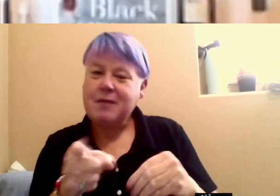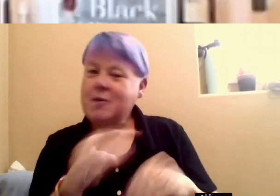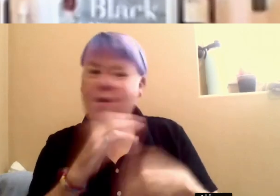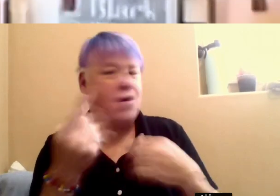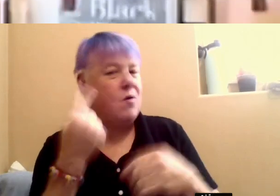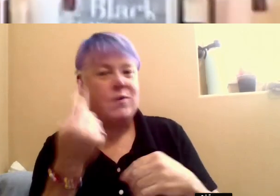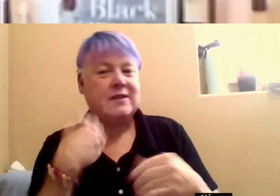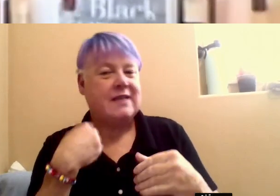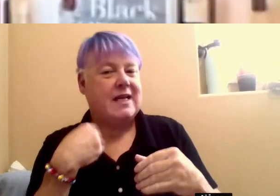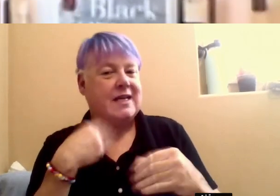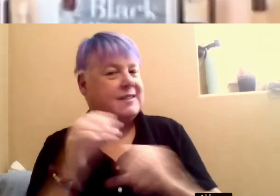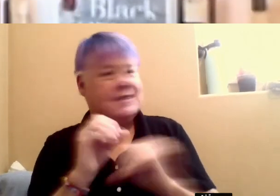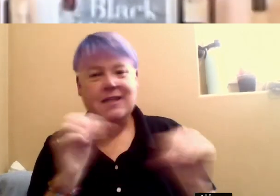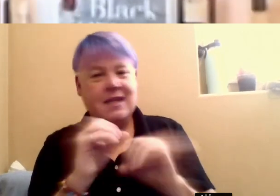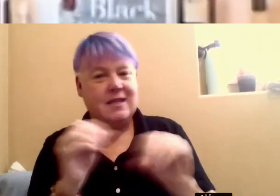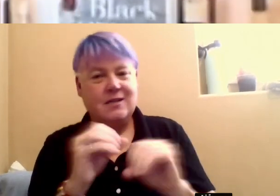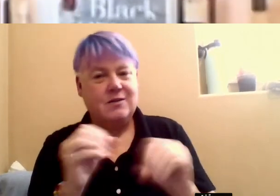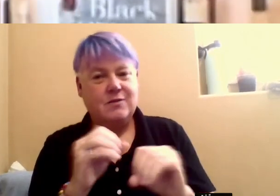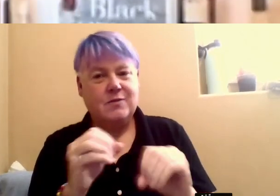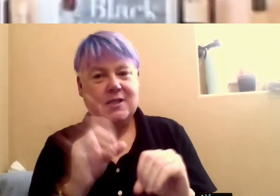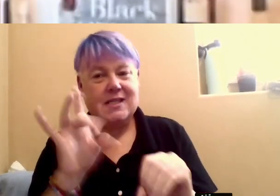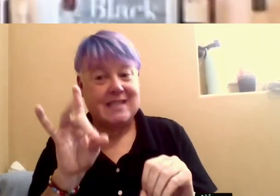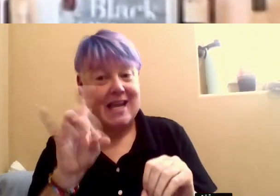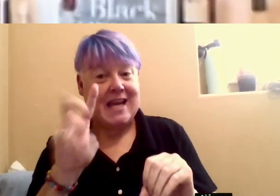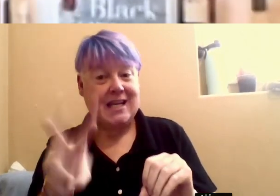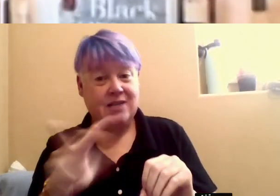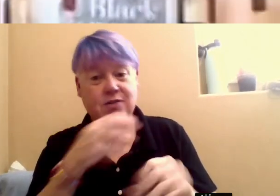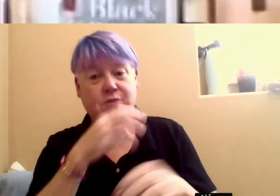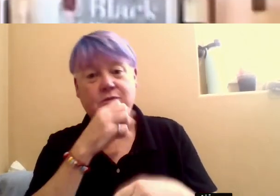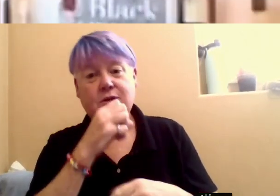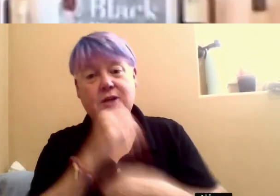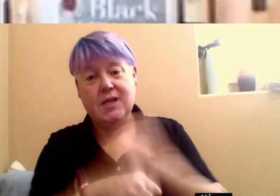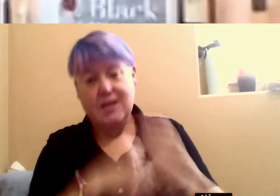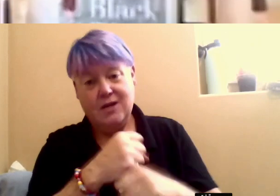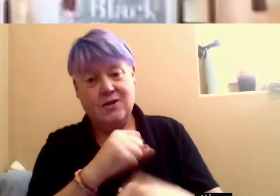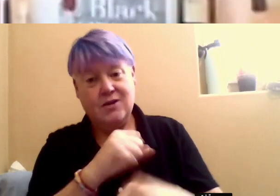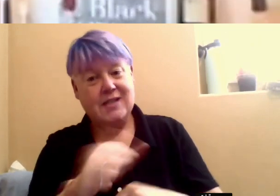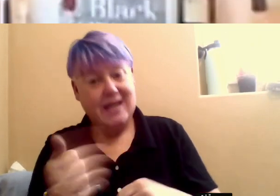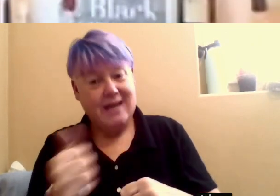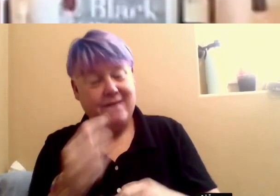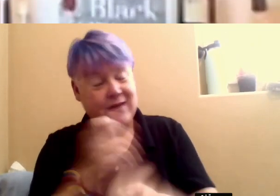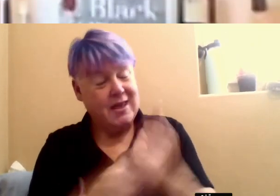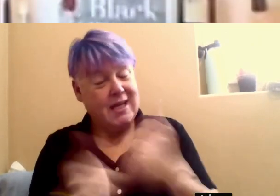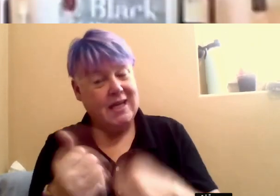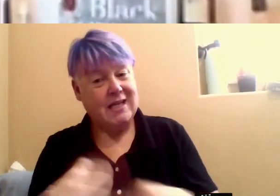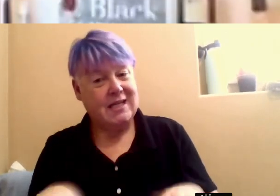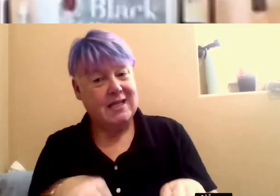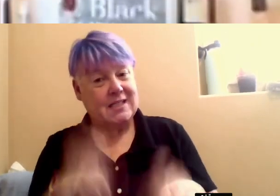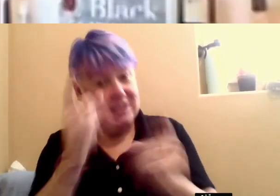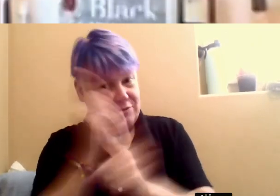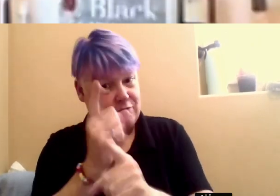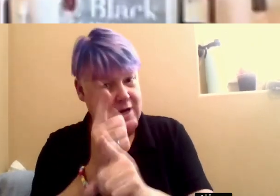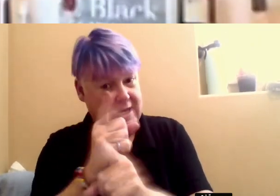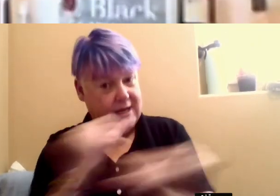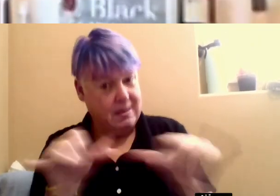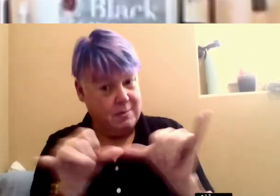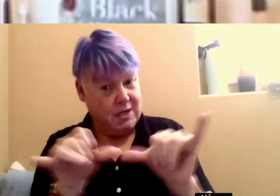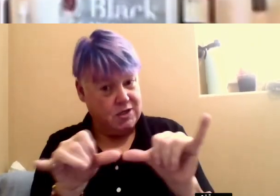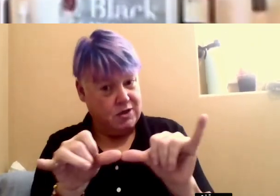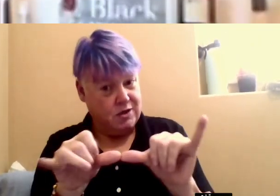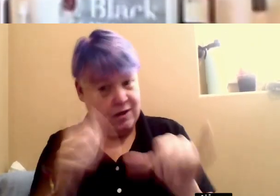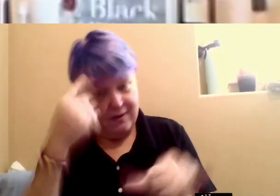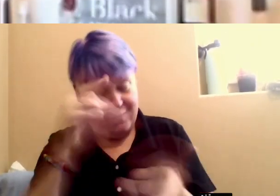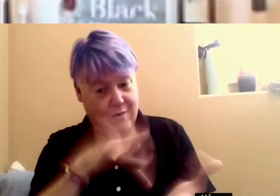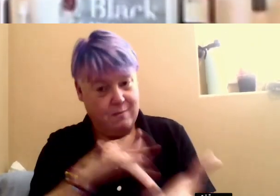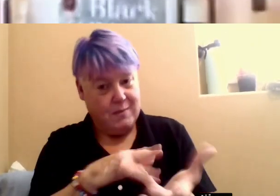it's nothing to do with his 82 years. Everything he does is purposeful and measured. For a middle-aged guy